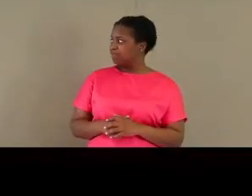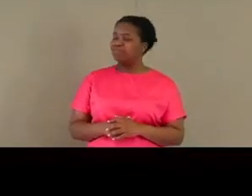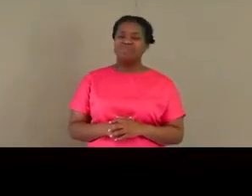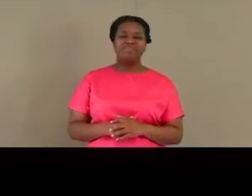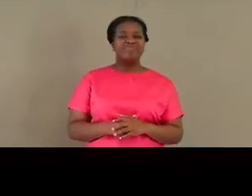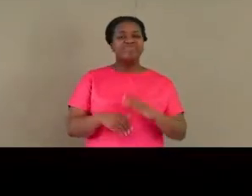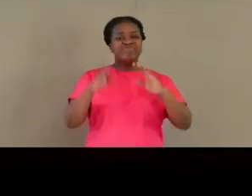Good morning, everybody.